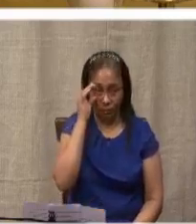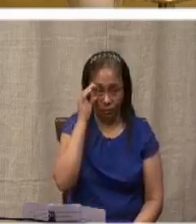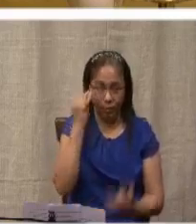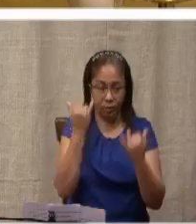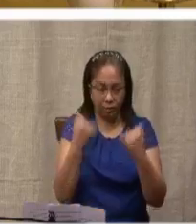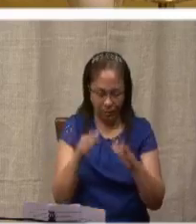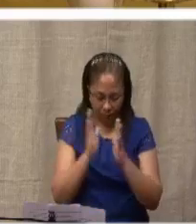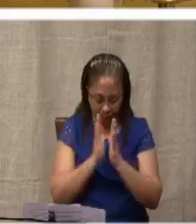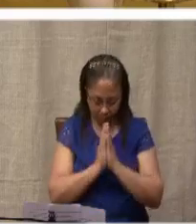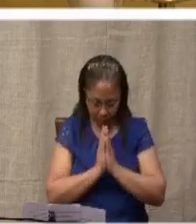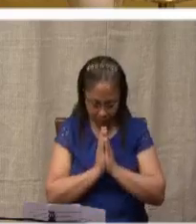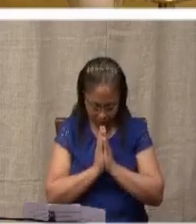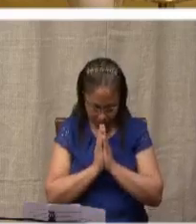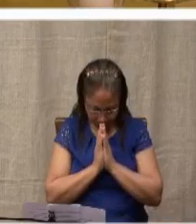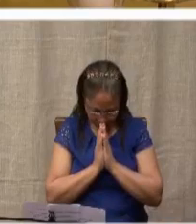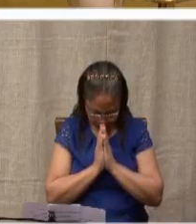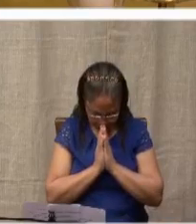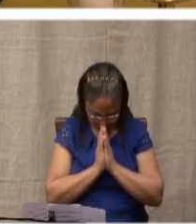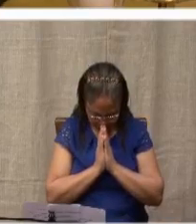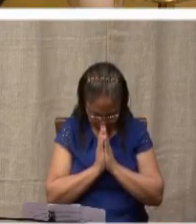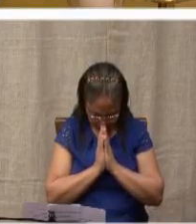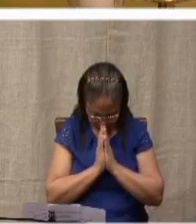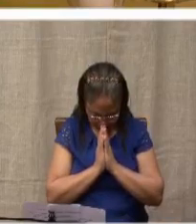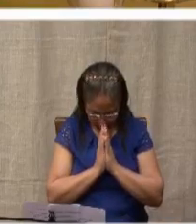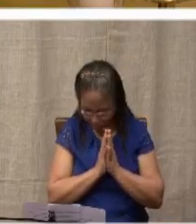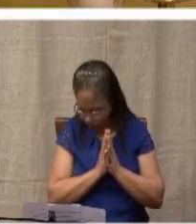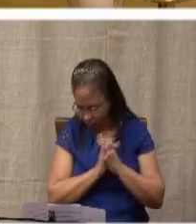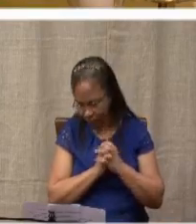let us pray